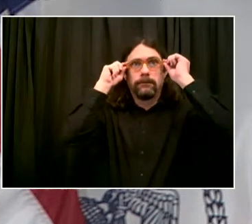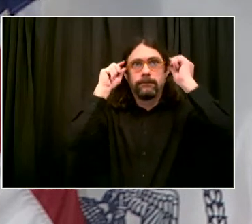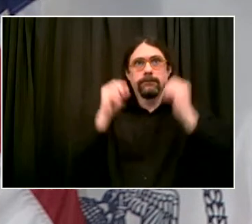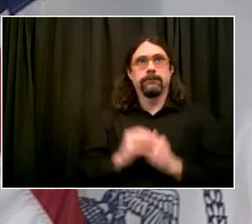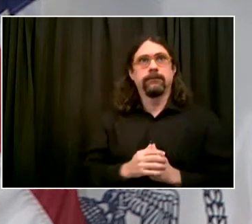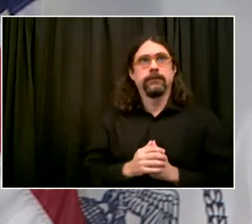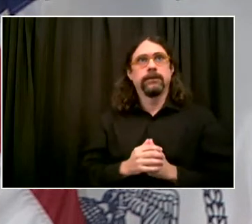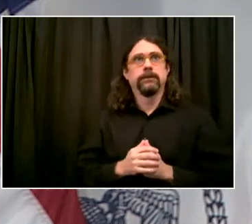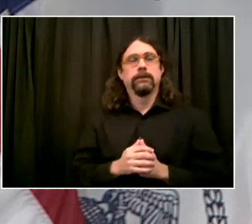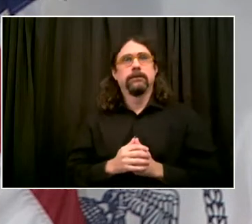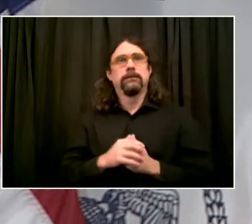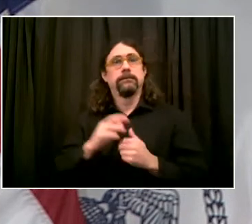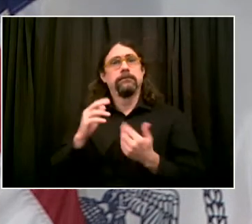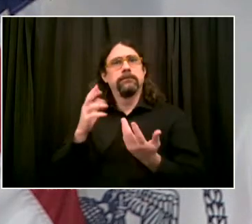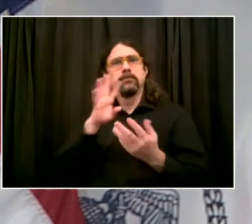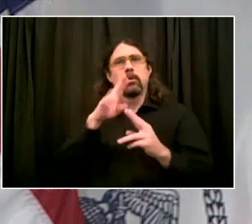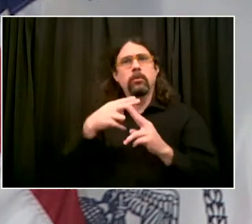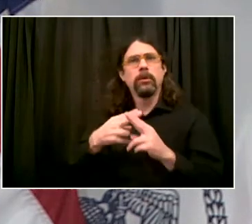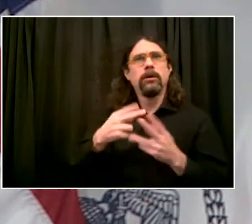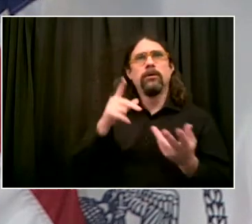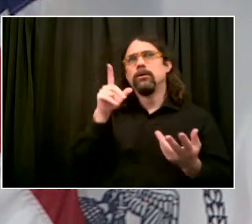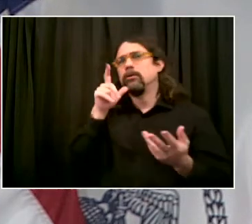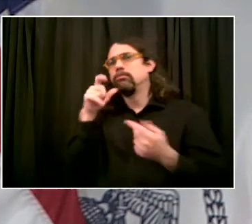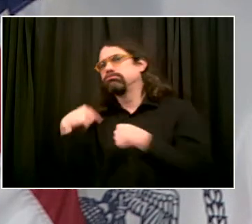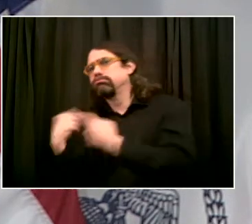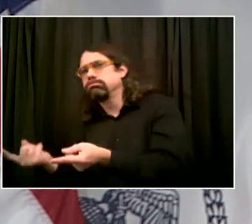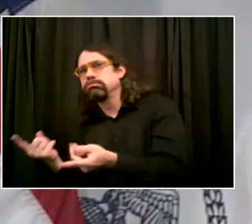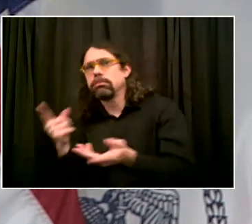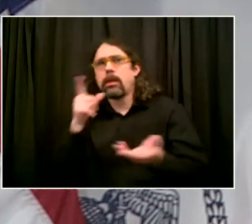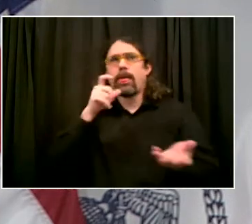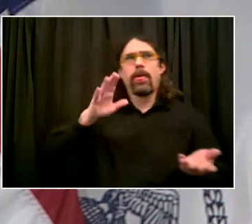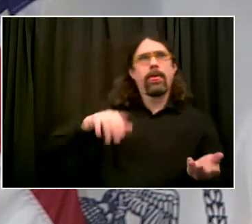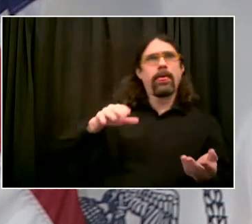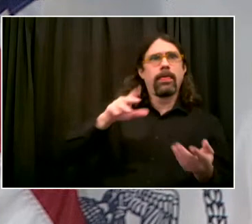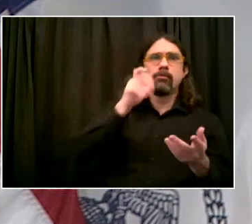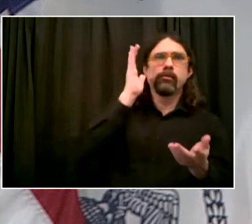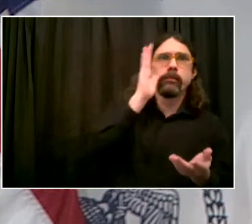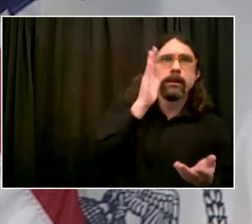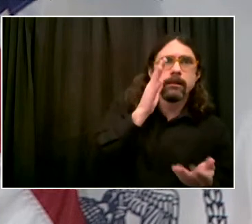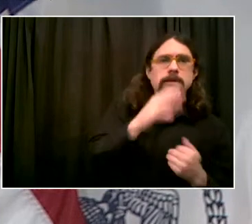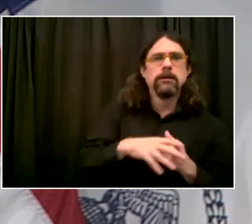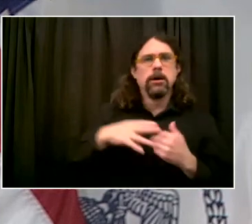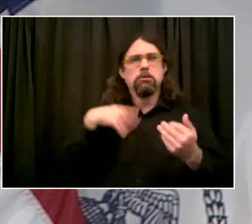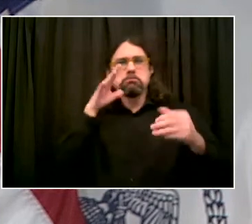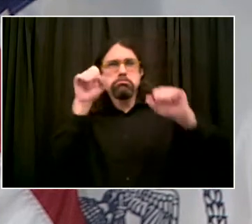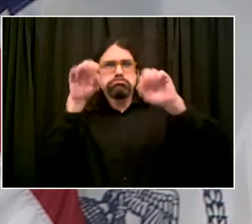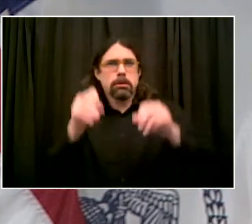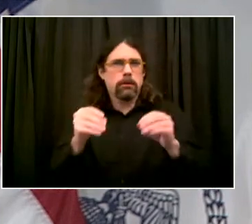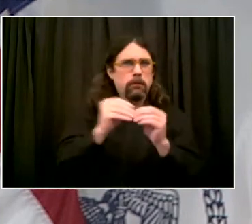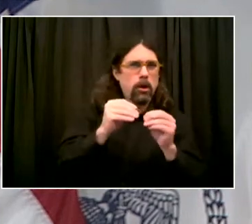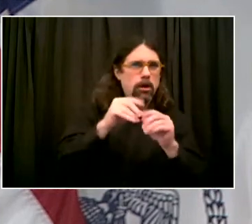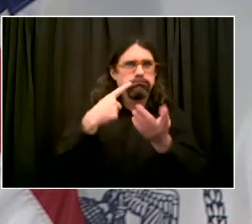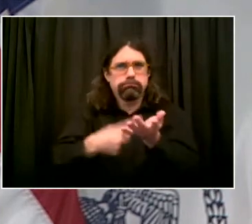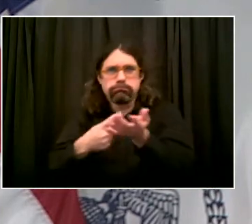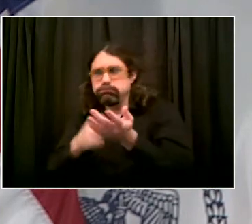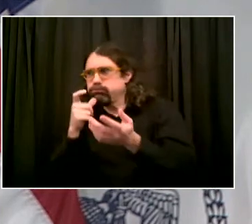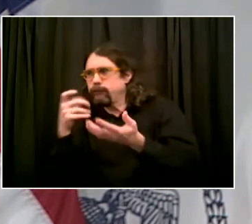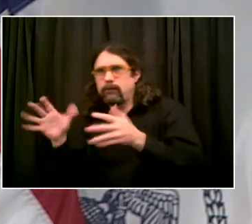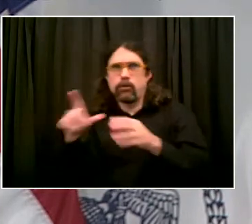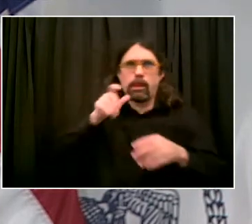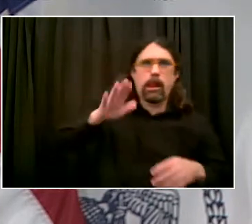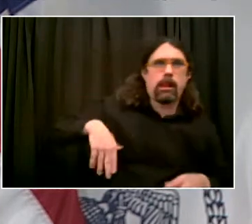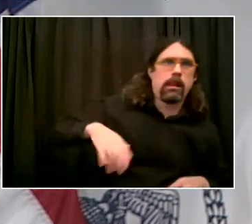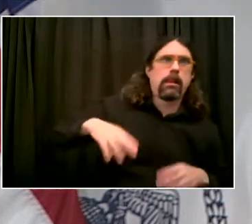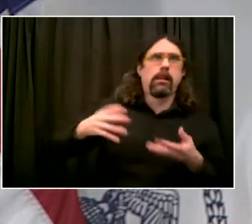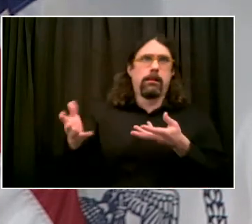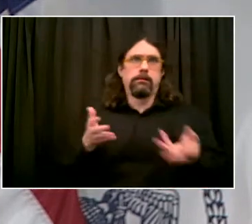look, the thing I've talked about this week and I'll be talking about for the rest of the year is the way New York City will recover from the coronavirus. And it has